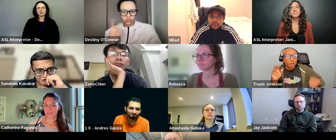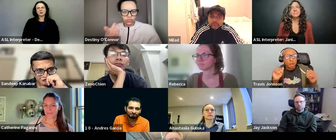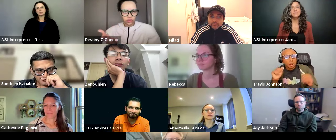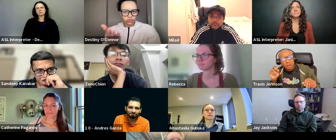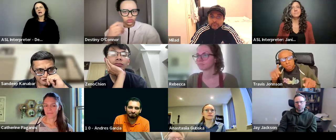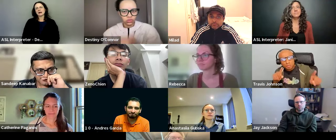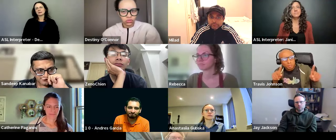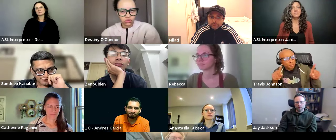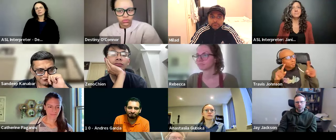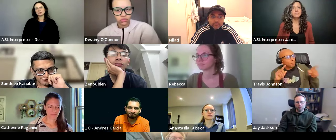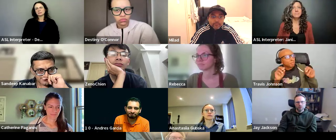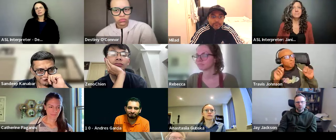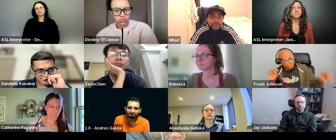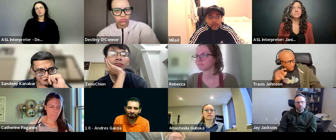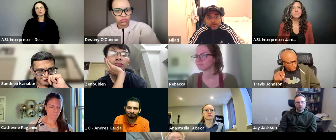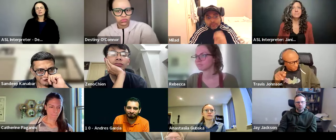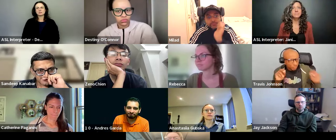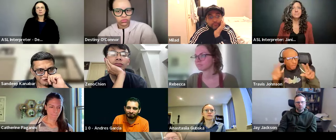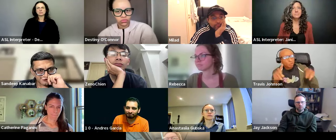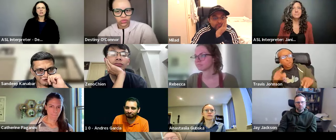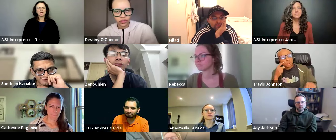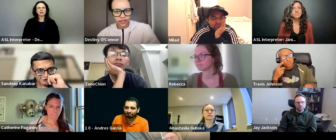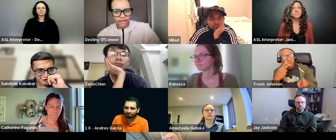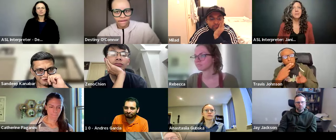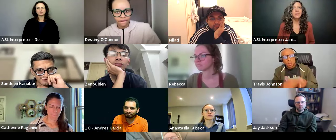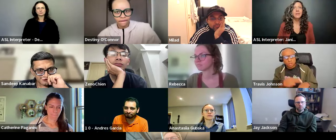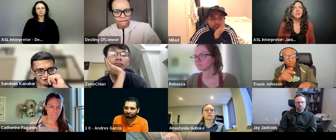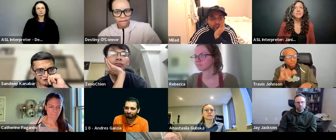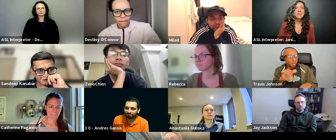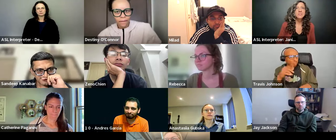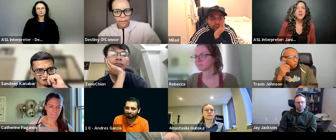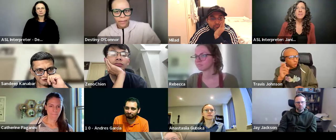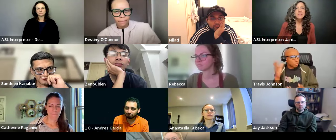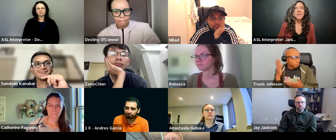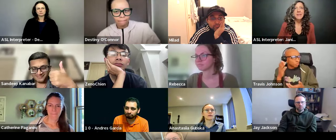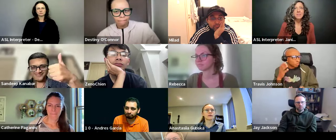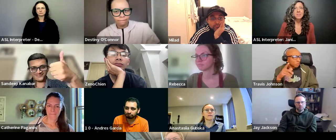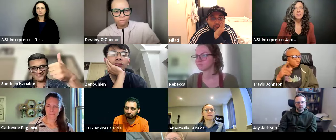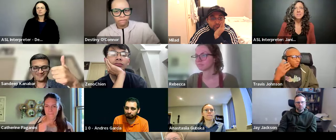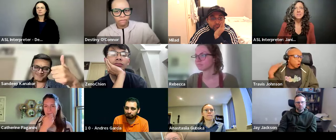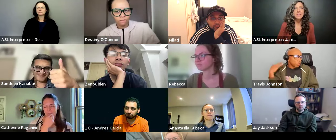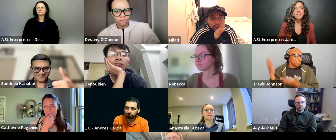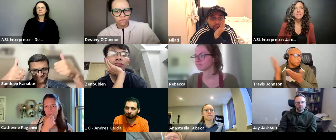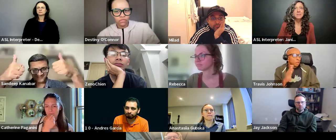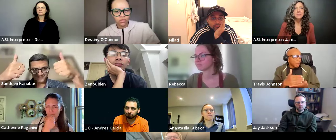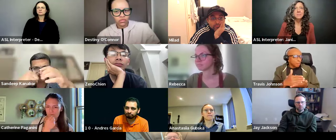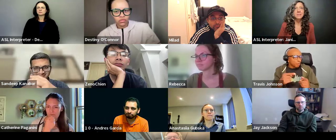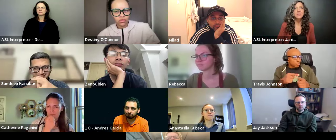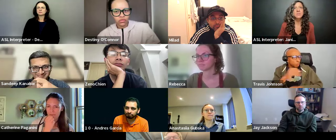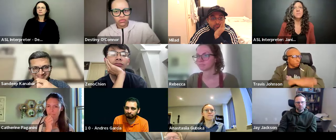we can always go on to Slack. Somebody suggested we can jump to Slack. This is Travis. Hey, Catherine, you mentioned